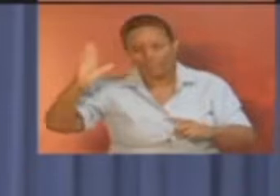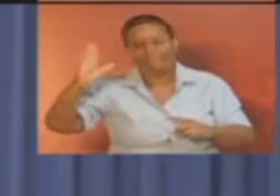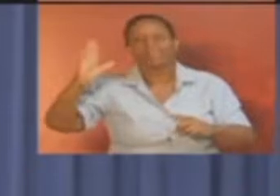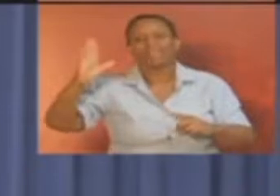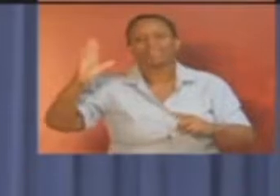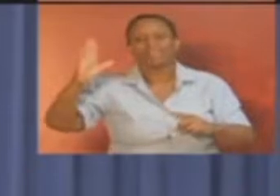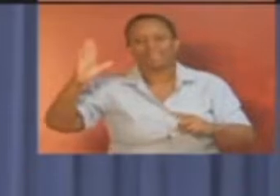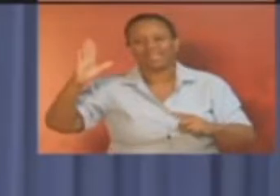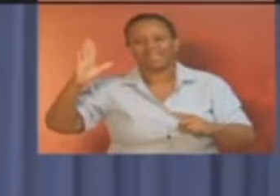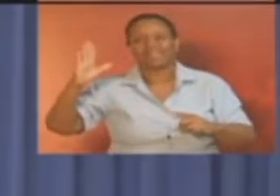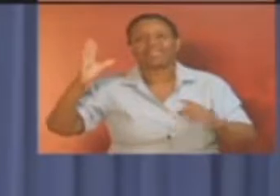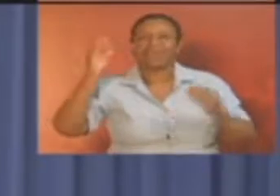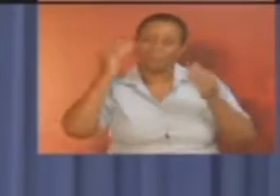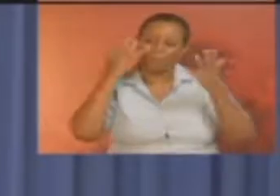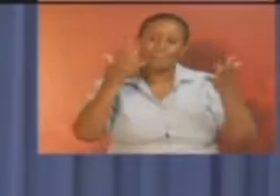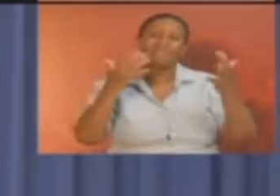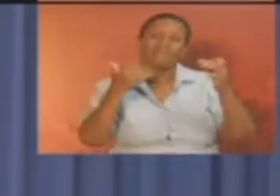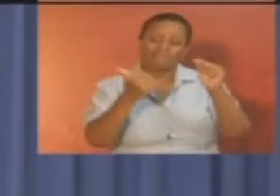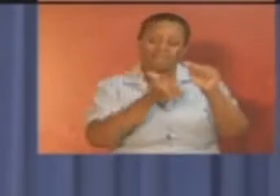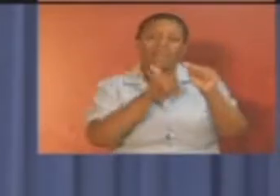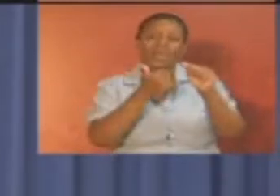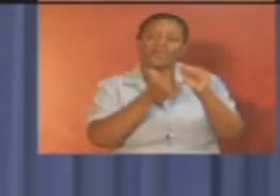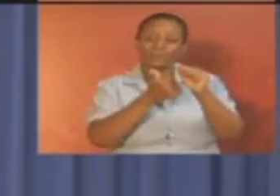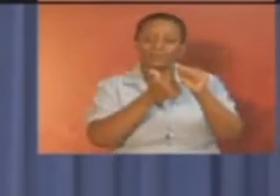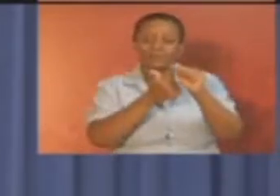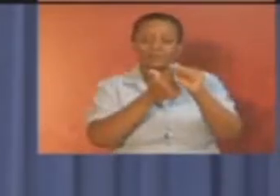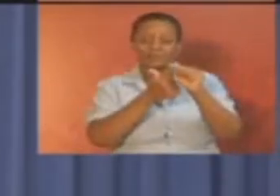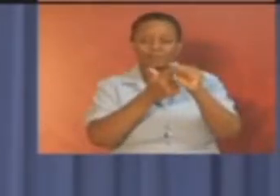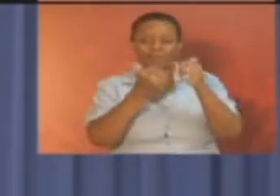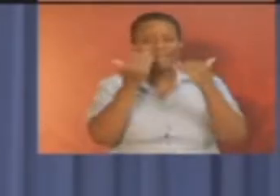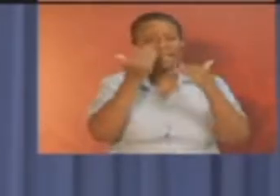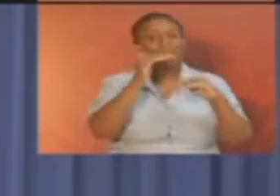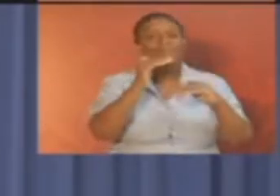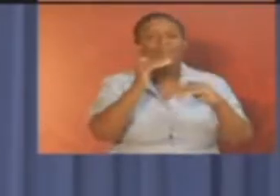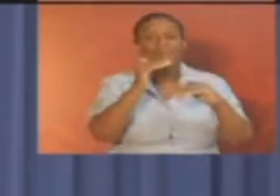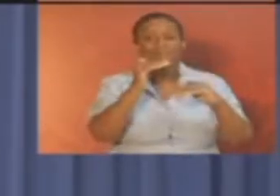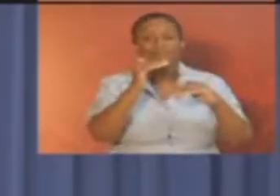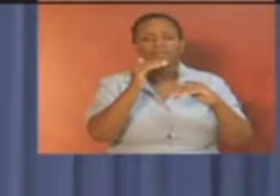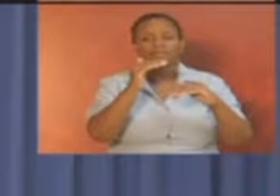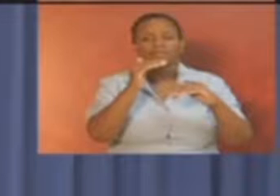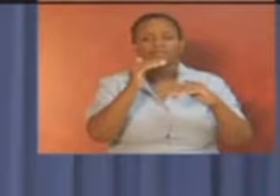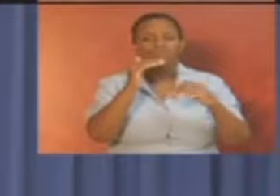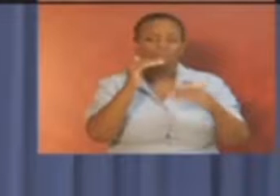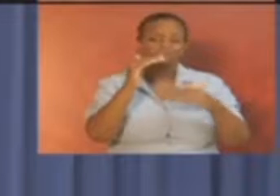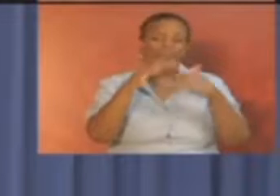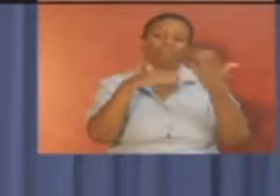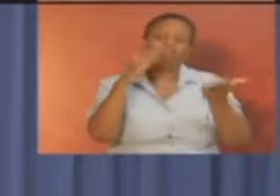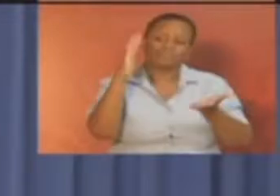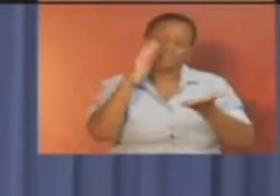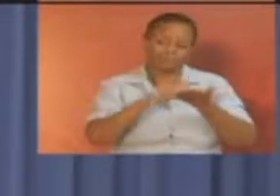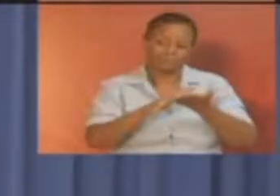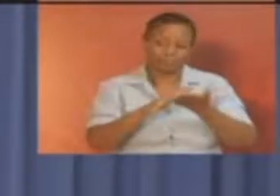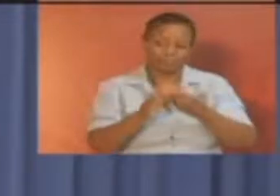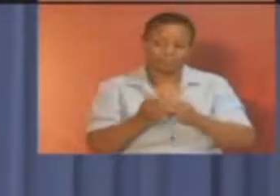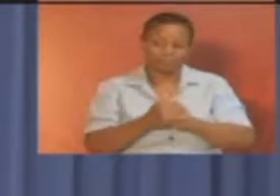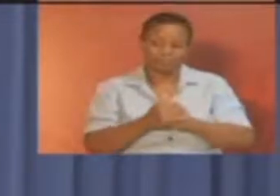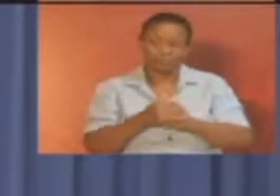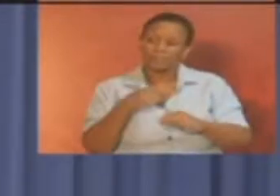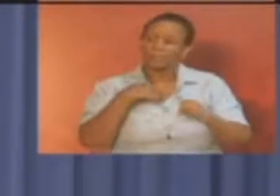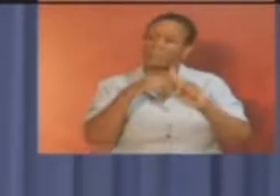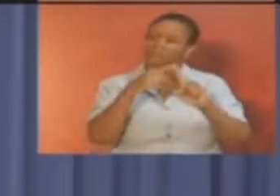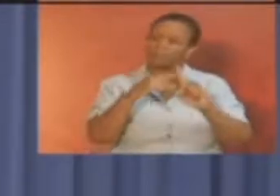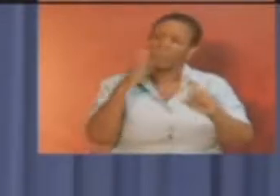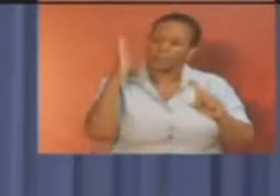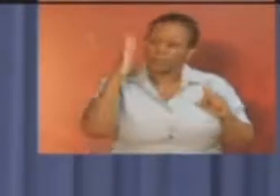does not last for too long. We are aiming here within the original date of